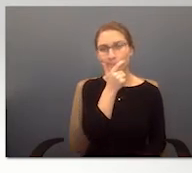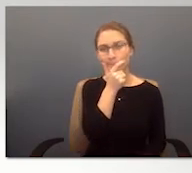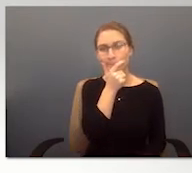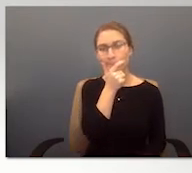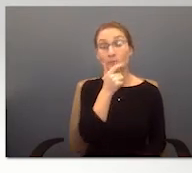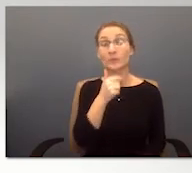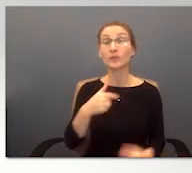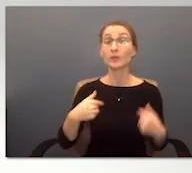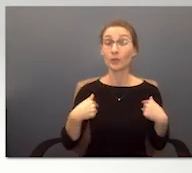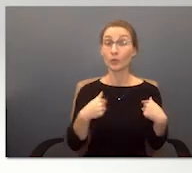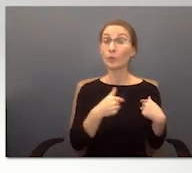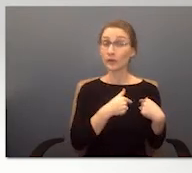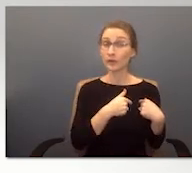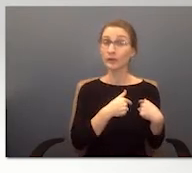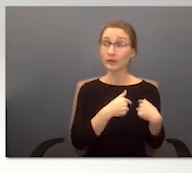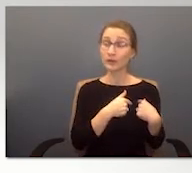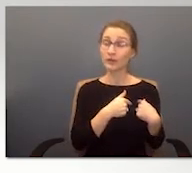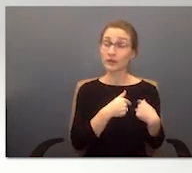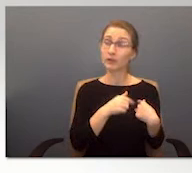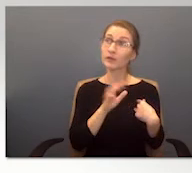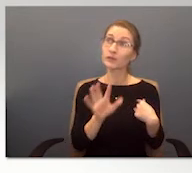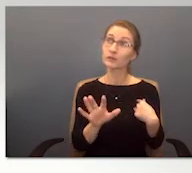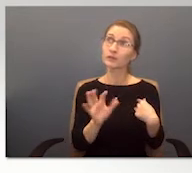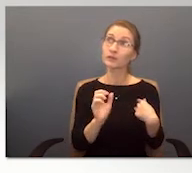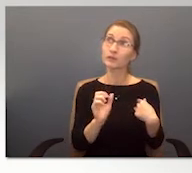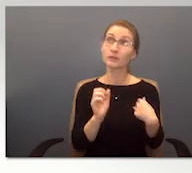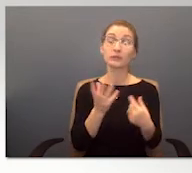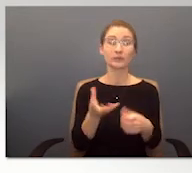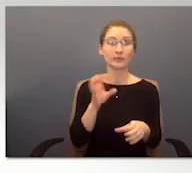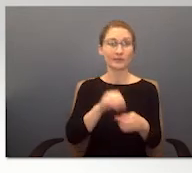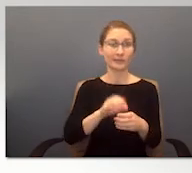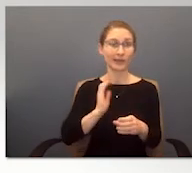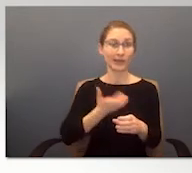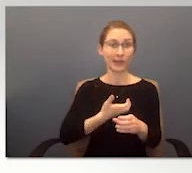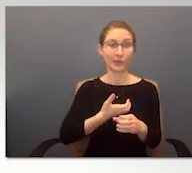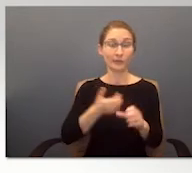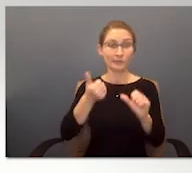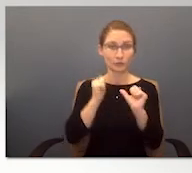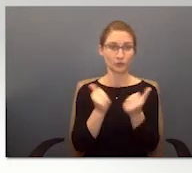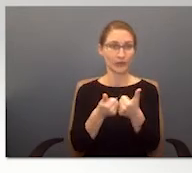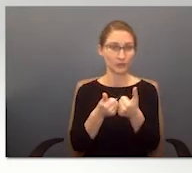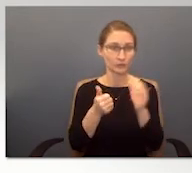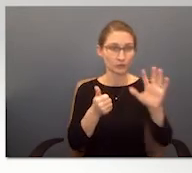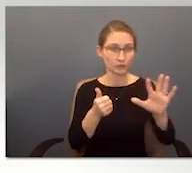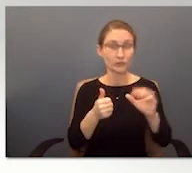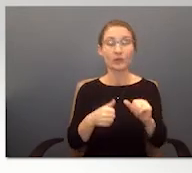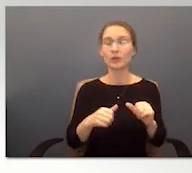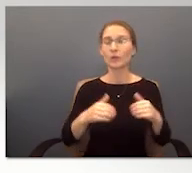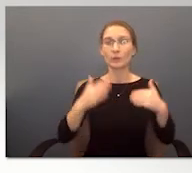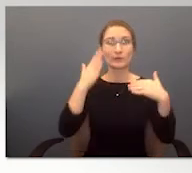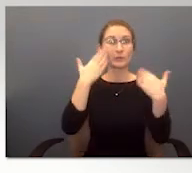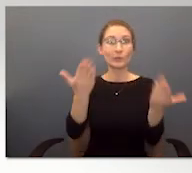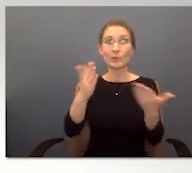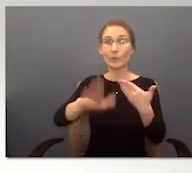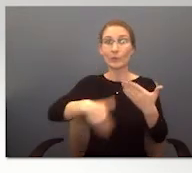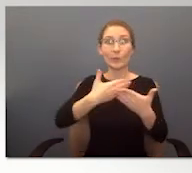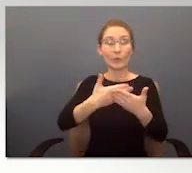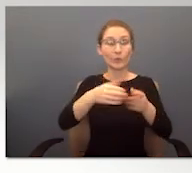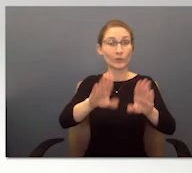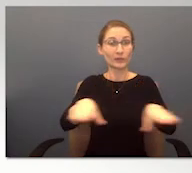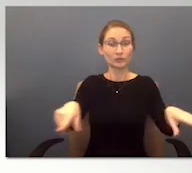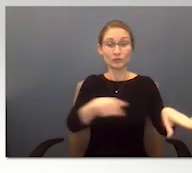they switched over? We have had part of our dilemma is we don't know all the children that are